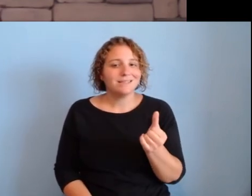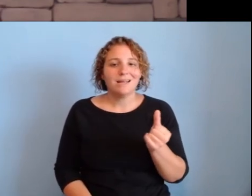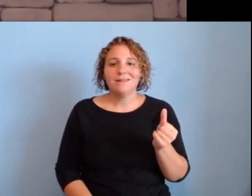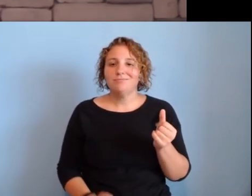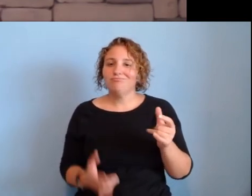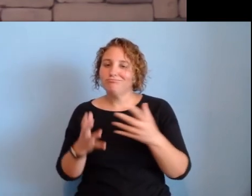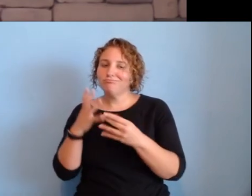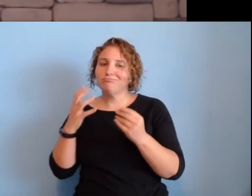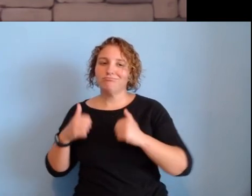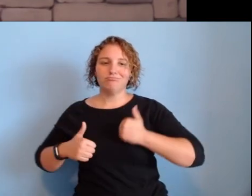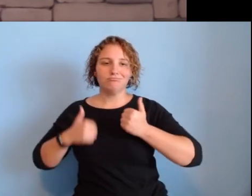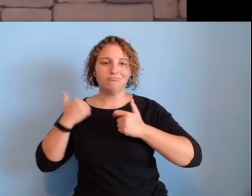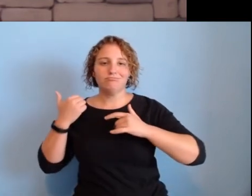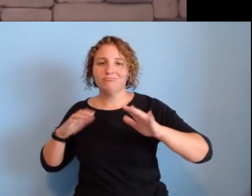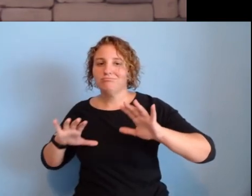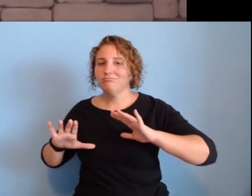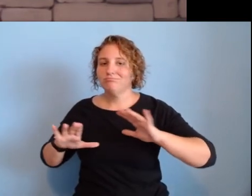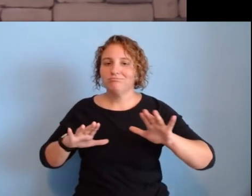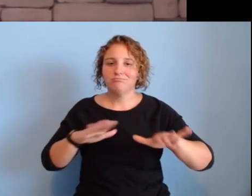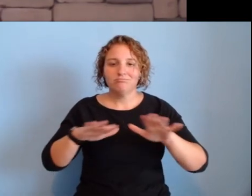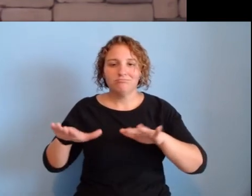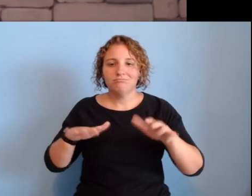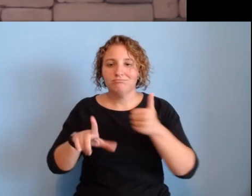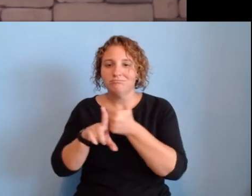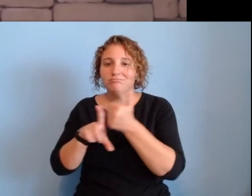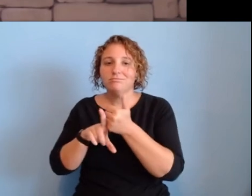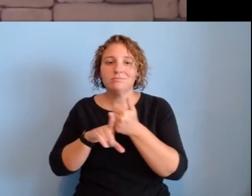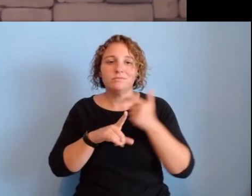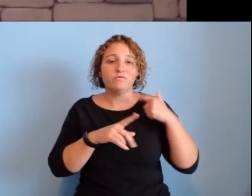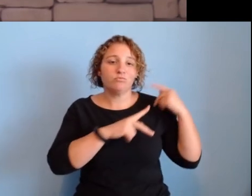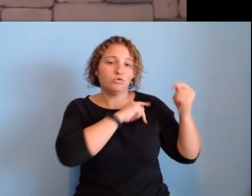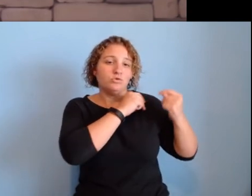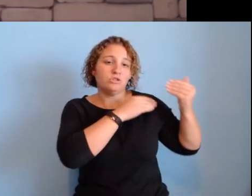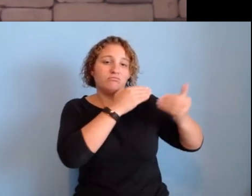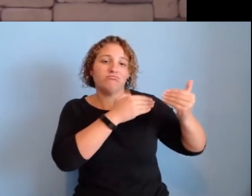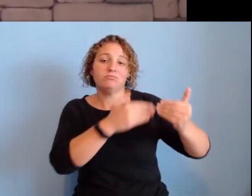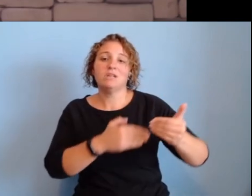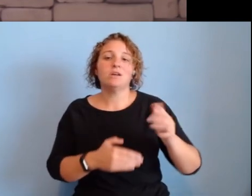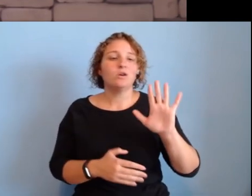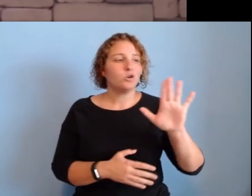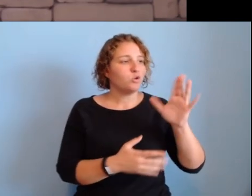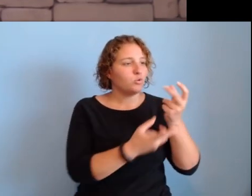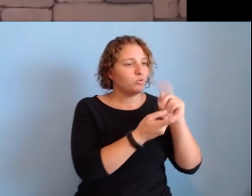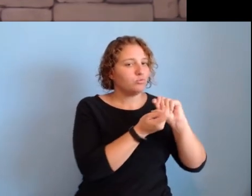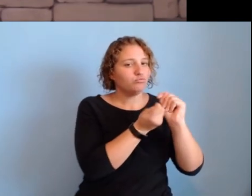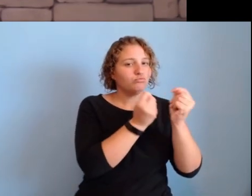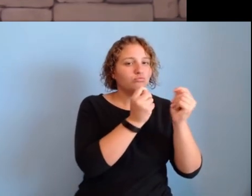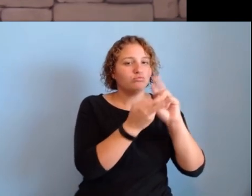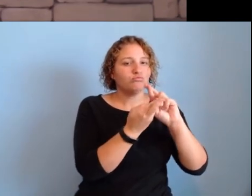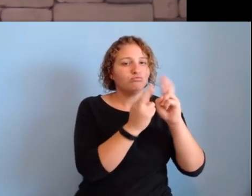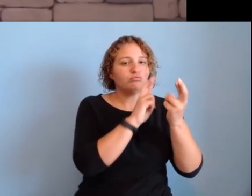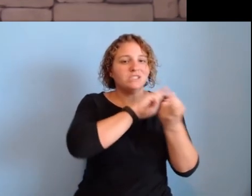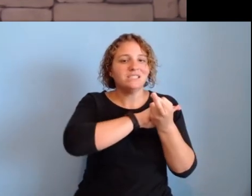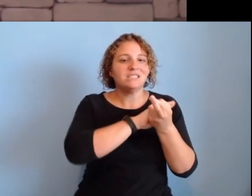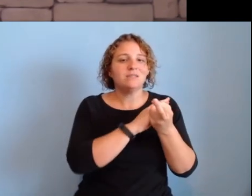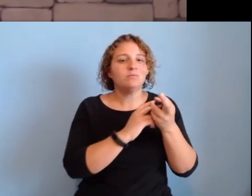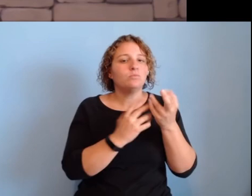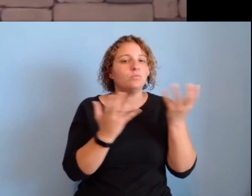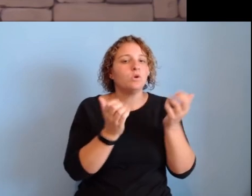manner of living, received by the tradition from your fathers. You were redeemed with the precious blood of Christ,